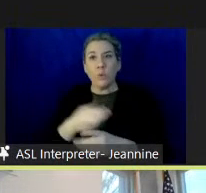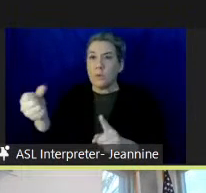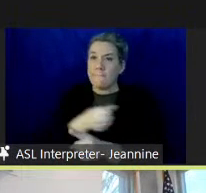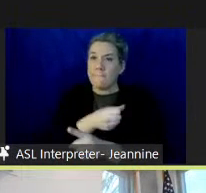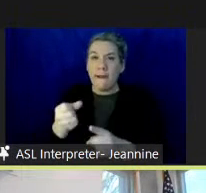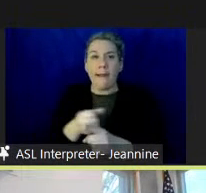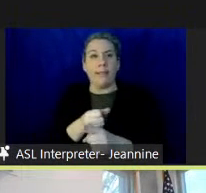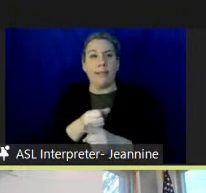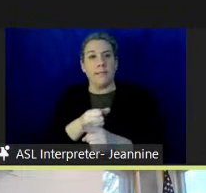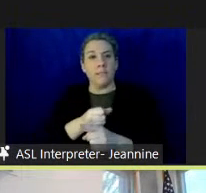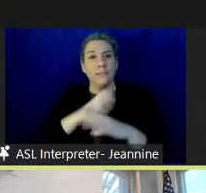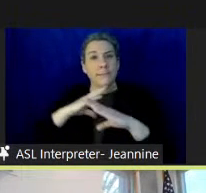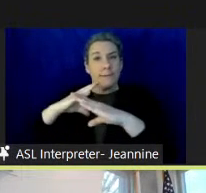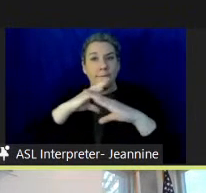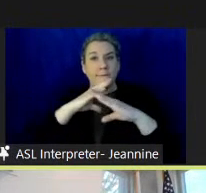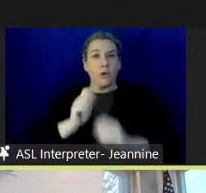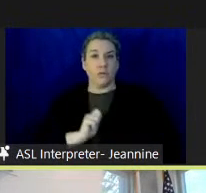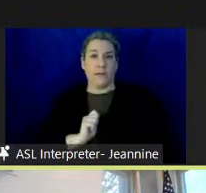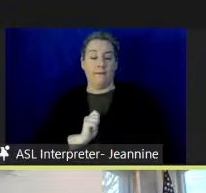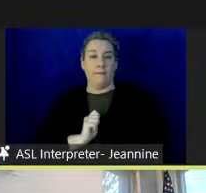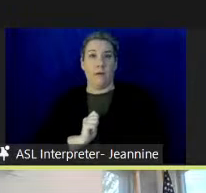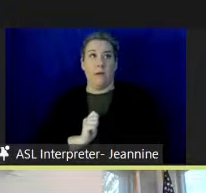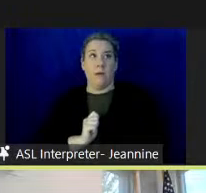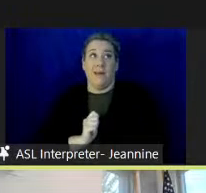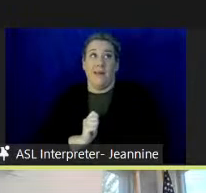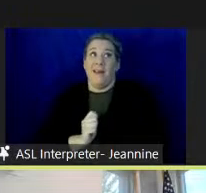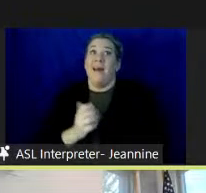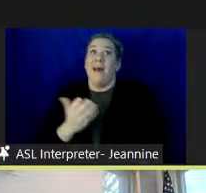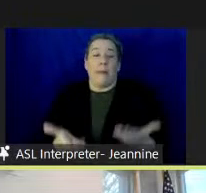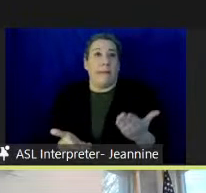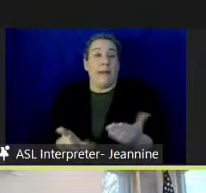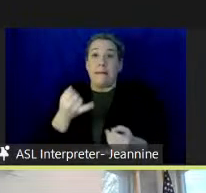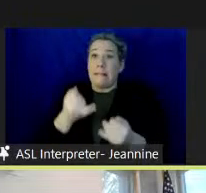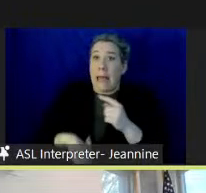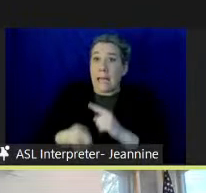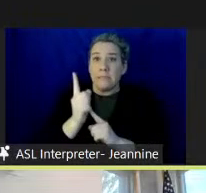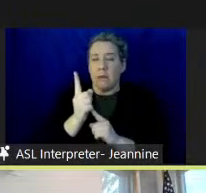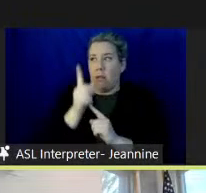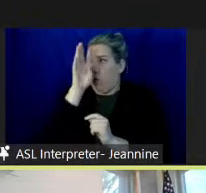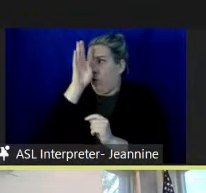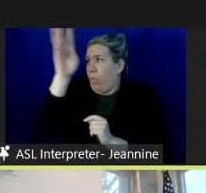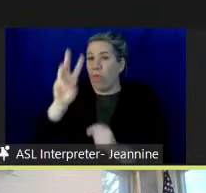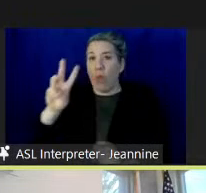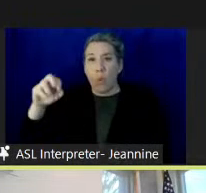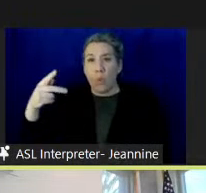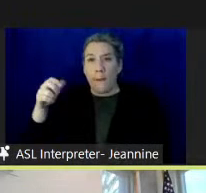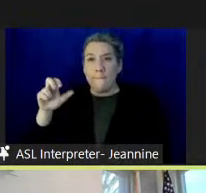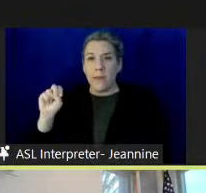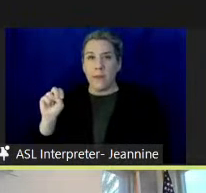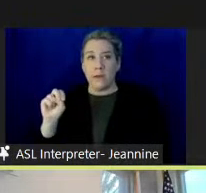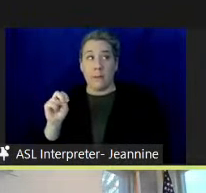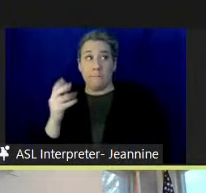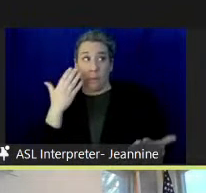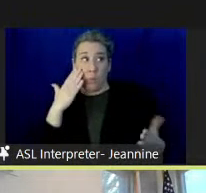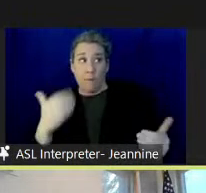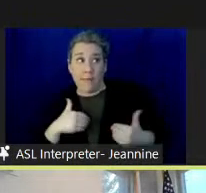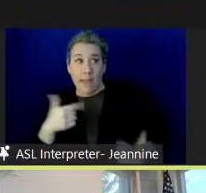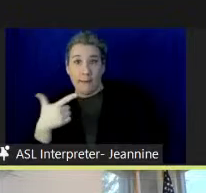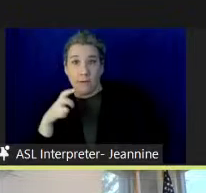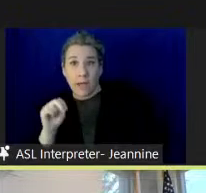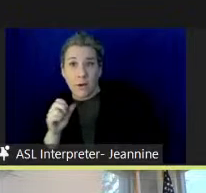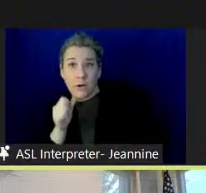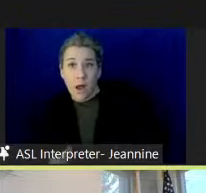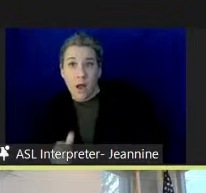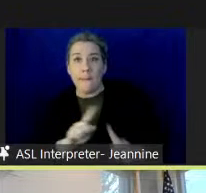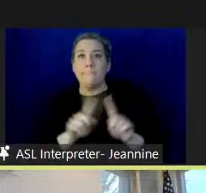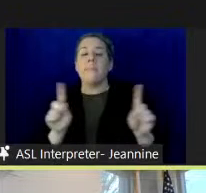ourselves. And we may have to use improvised weapons. Again, we may not be in possession of what this individual has, but there are things in our environment we can use